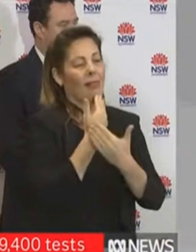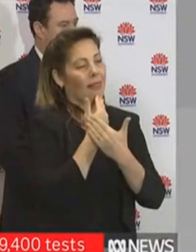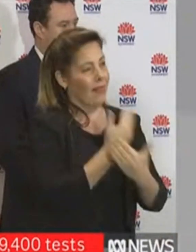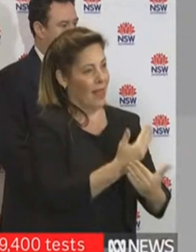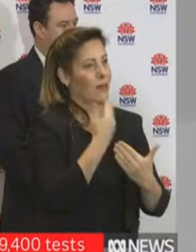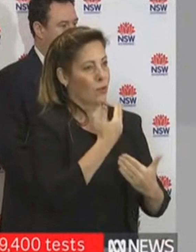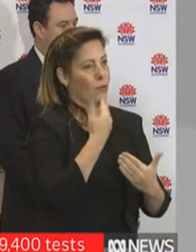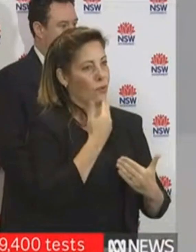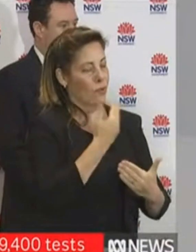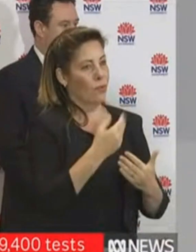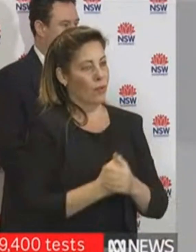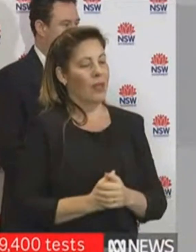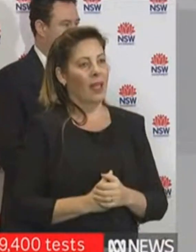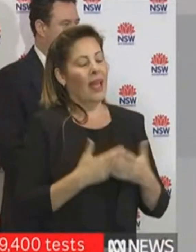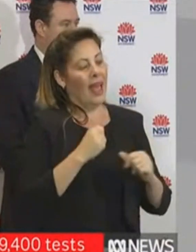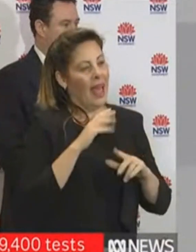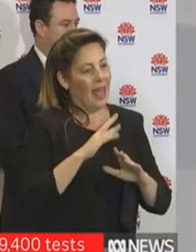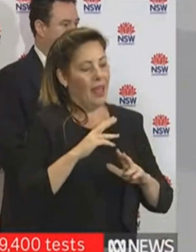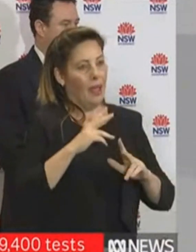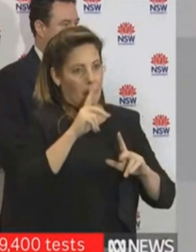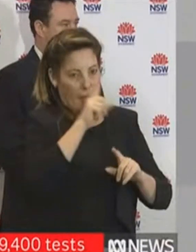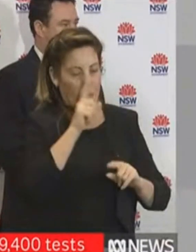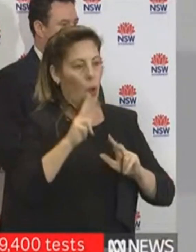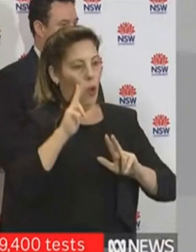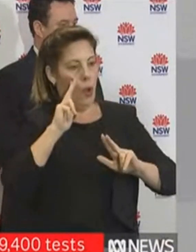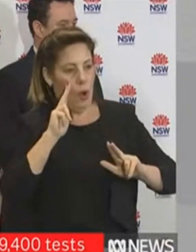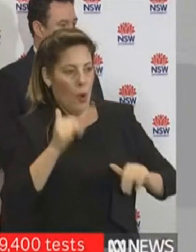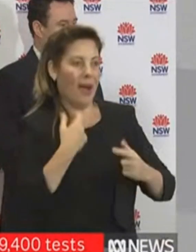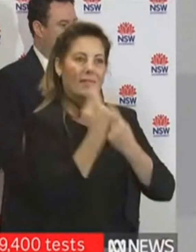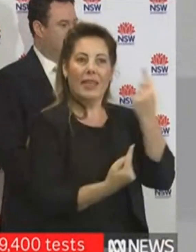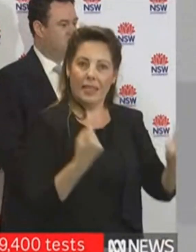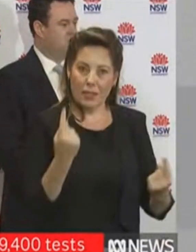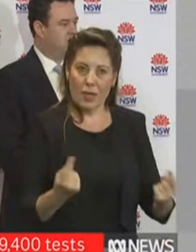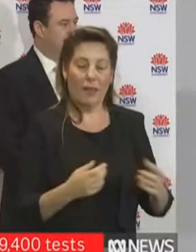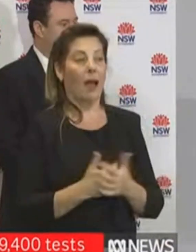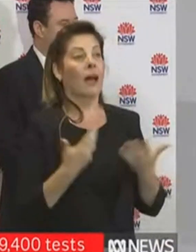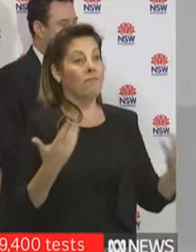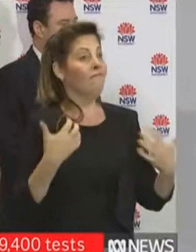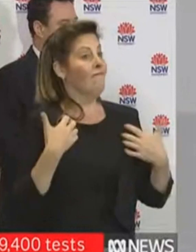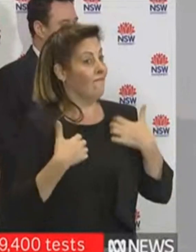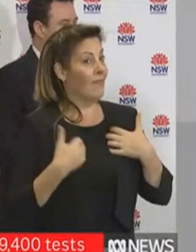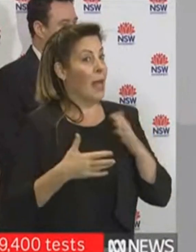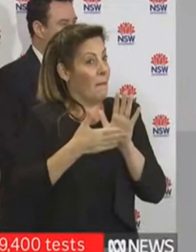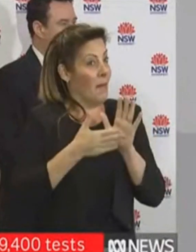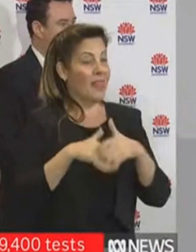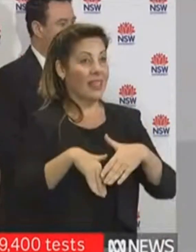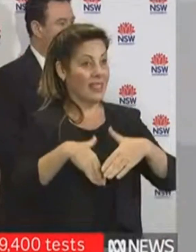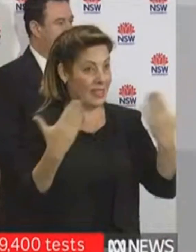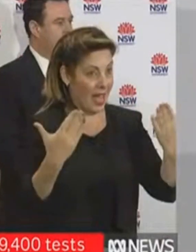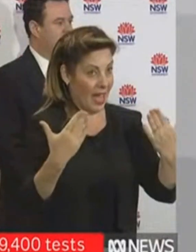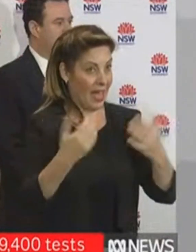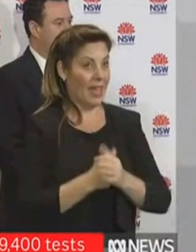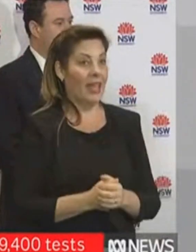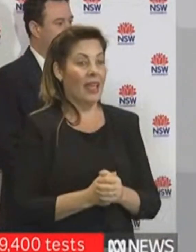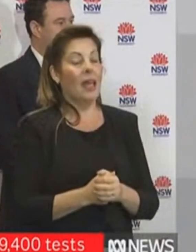course, we're looking forward to everybody enjoying Mother's Day. But as I said yesterday, any decisions that come out of National Cabinet won't be applied in New South Wales over the weekend.